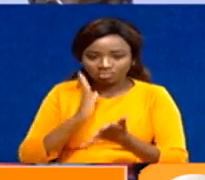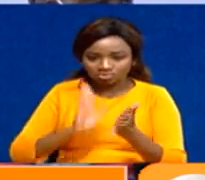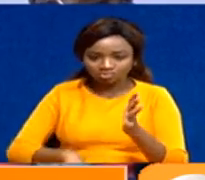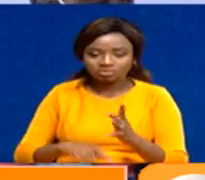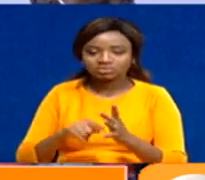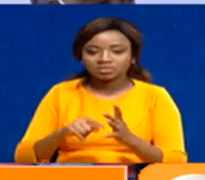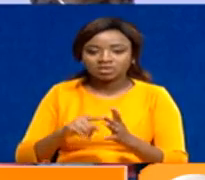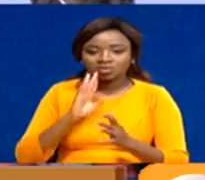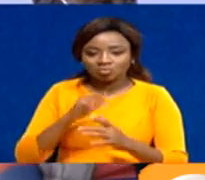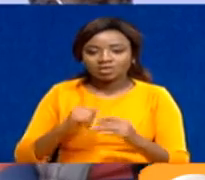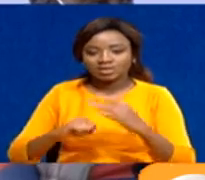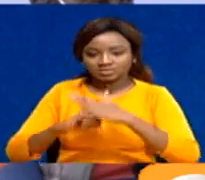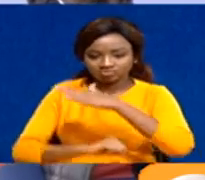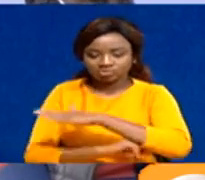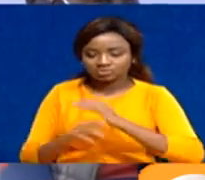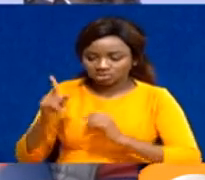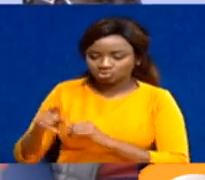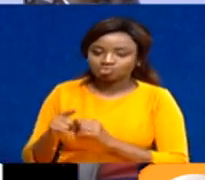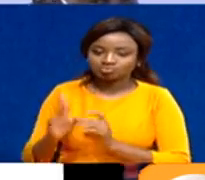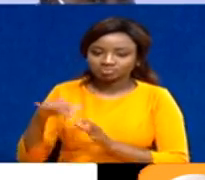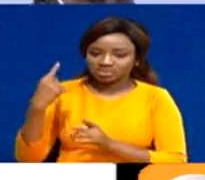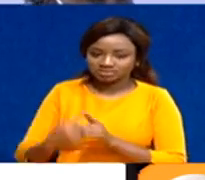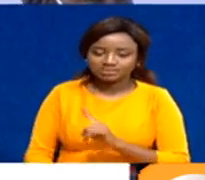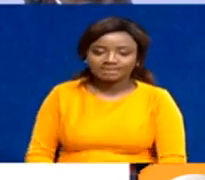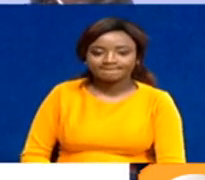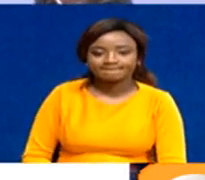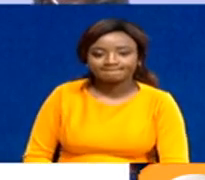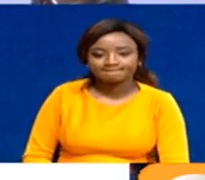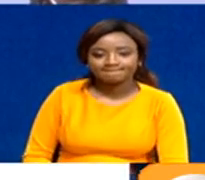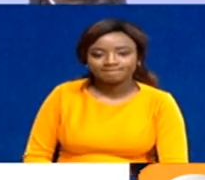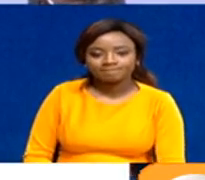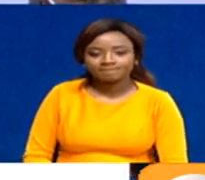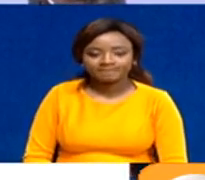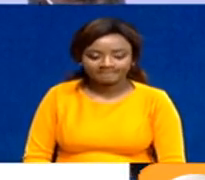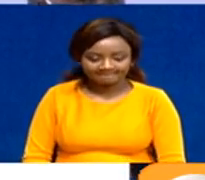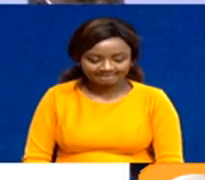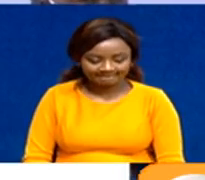this Kenya Open. We will be together next year.